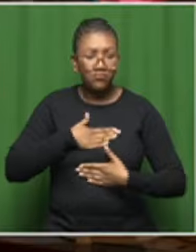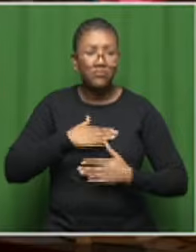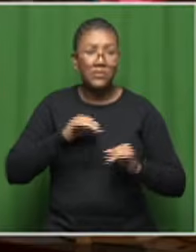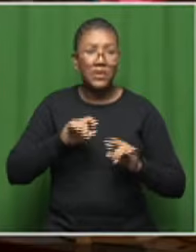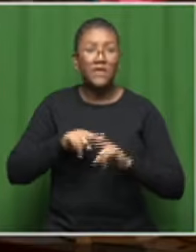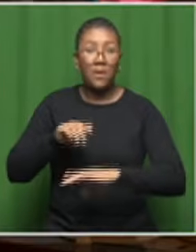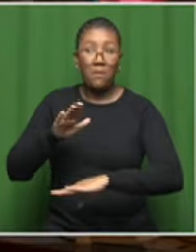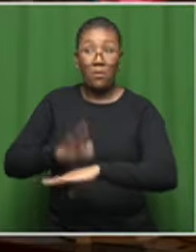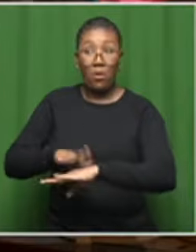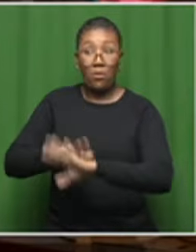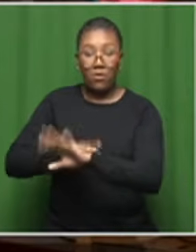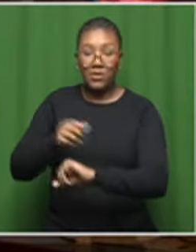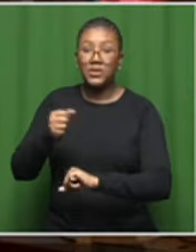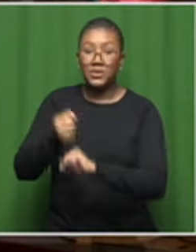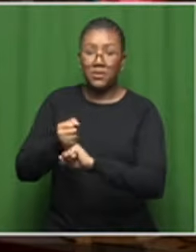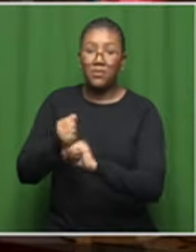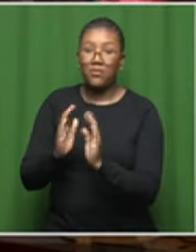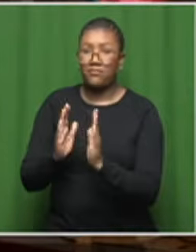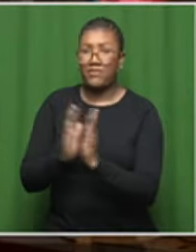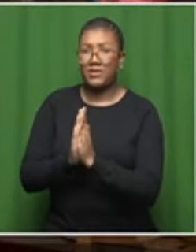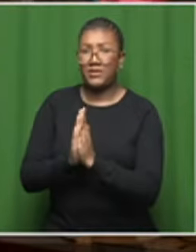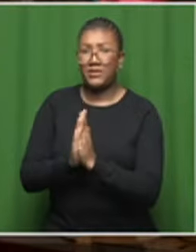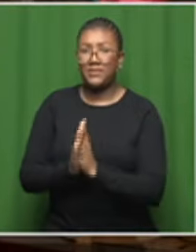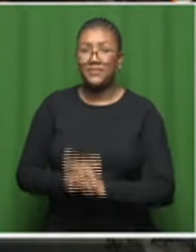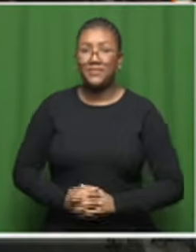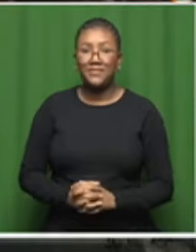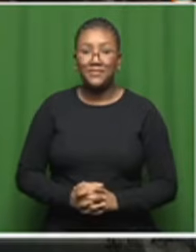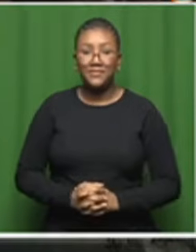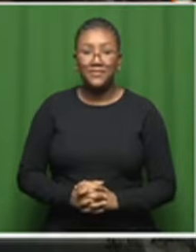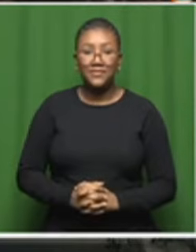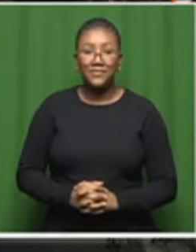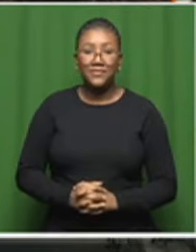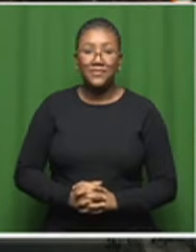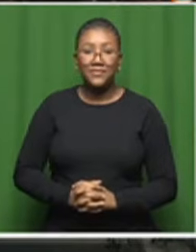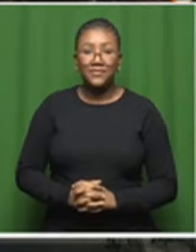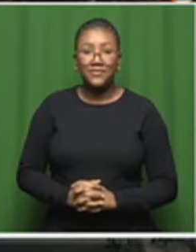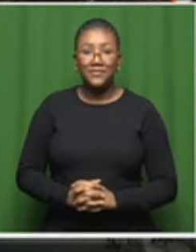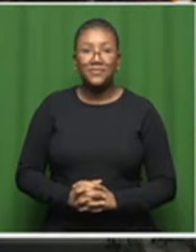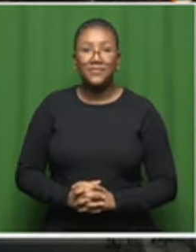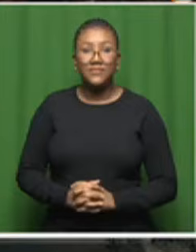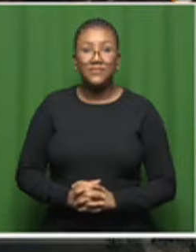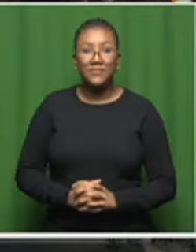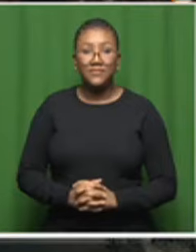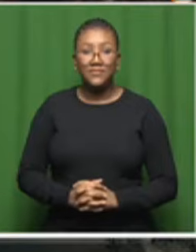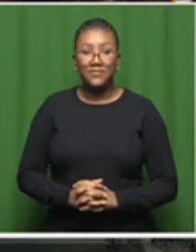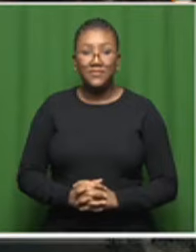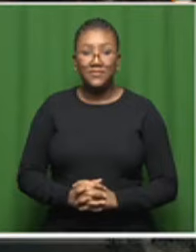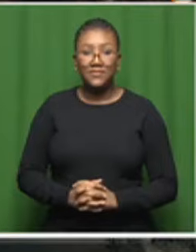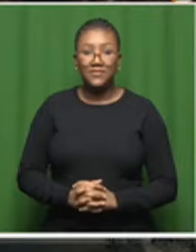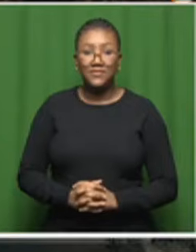will be more that will be done in the future. And speaking about, all those,